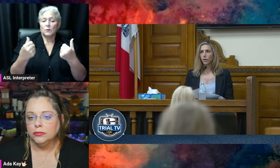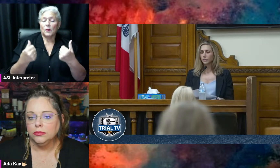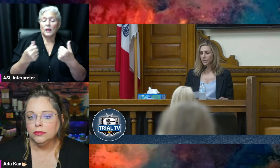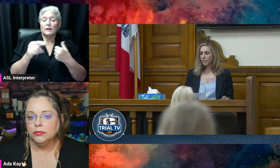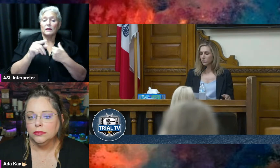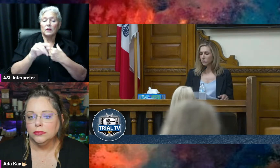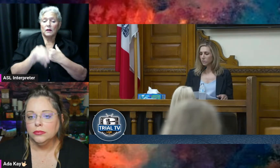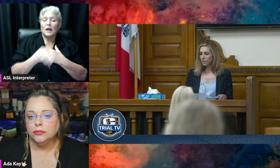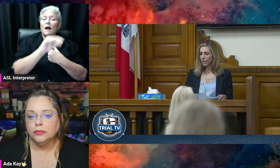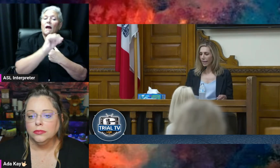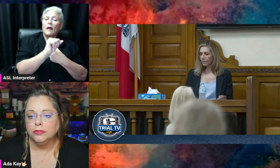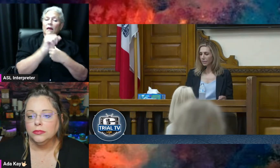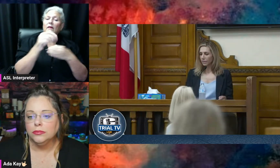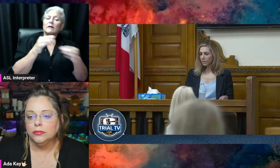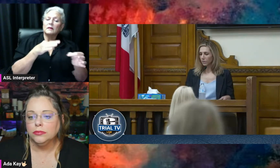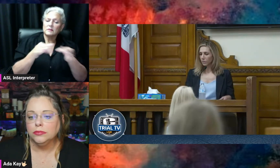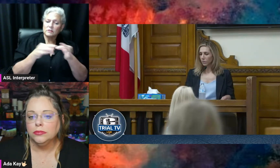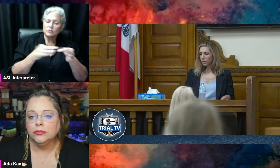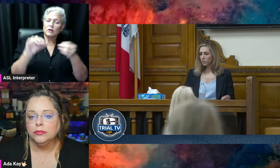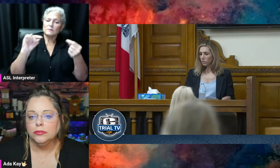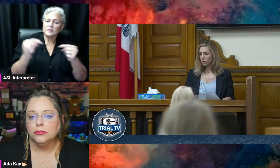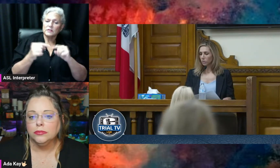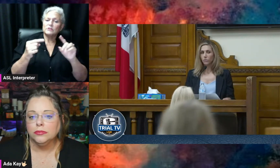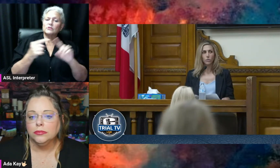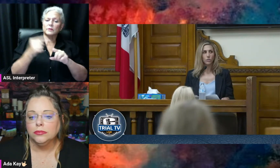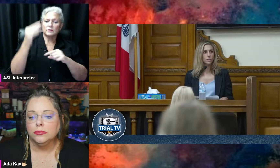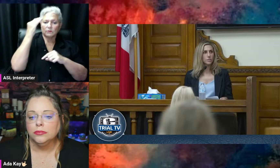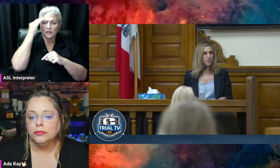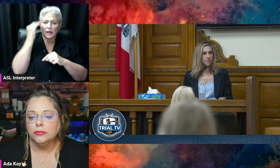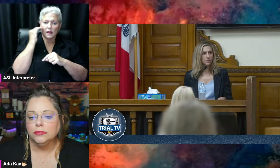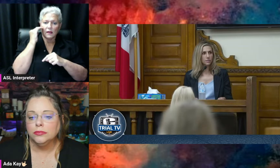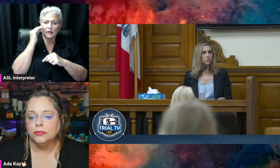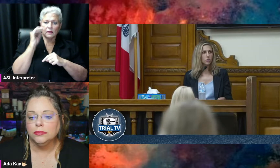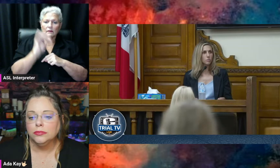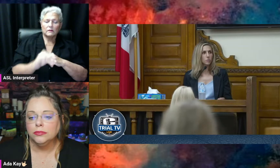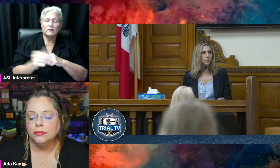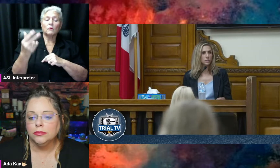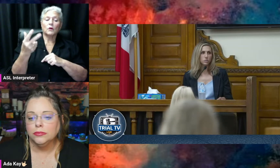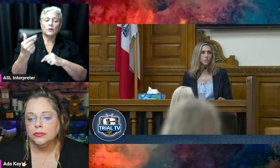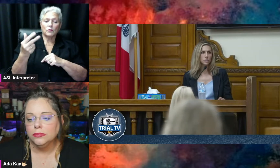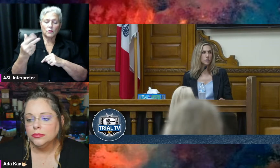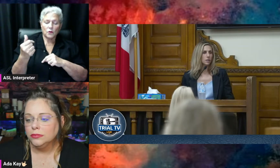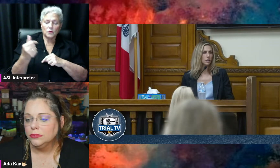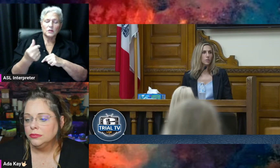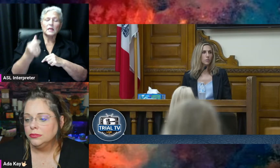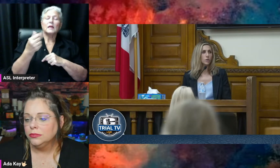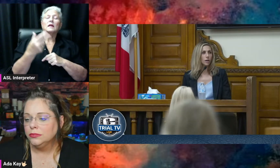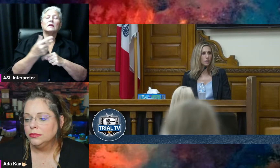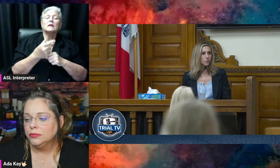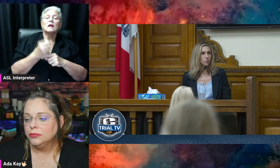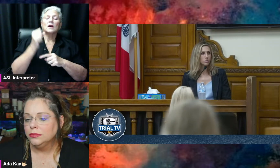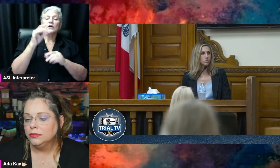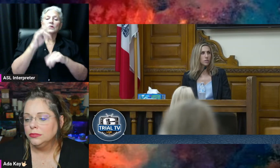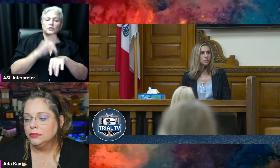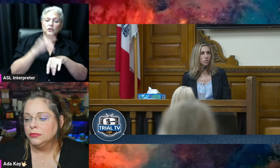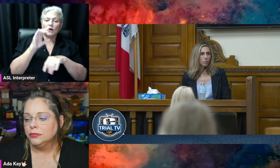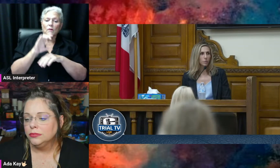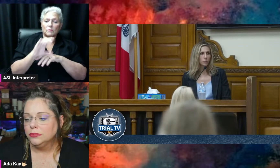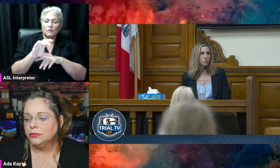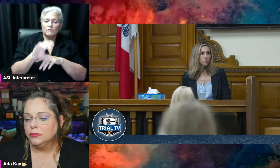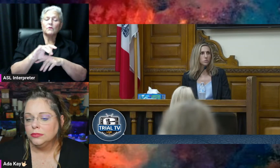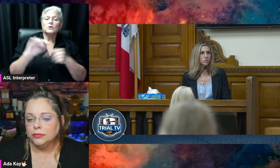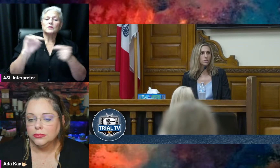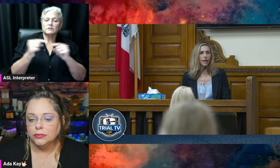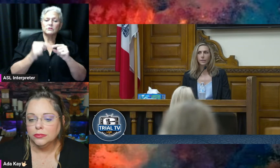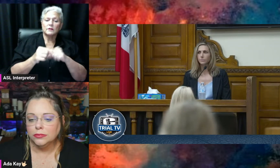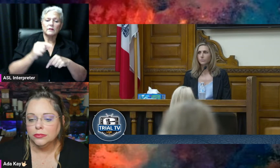A describes the injuries to the head. There were a total of 13 sharp force injuries. There were cutting wounds and